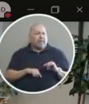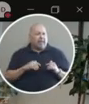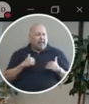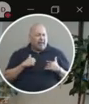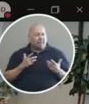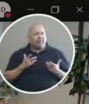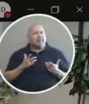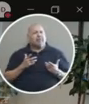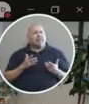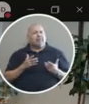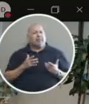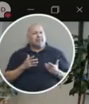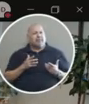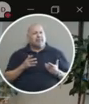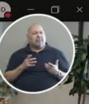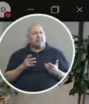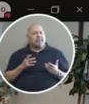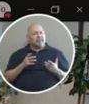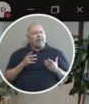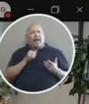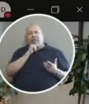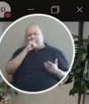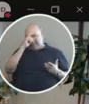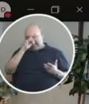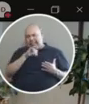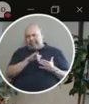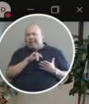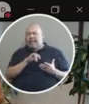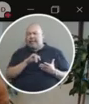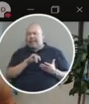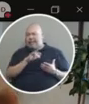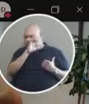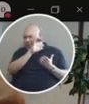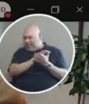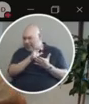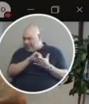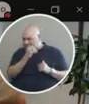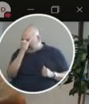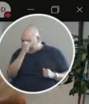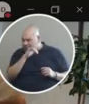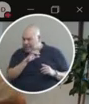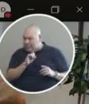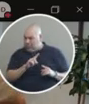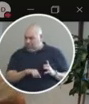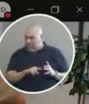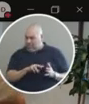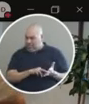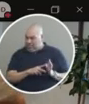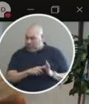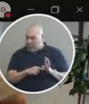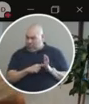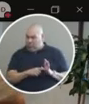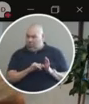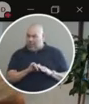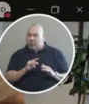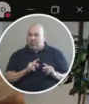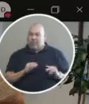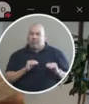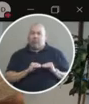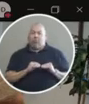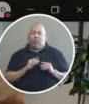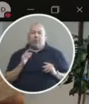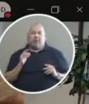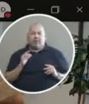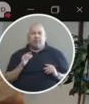have an engagement with the public, I don't necessarily subscribe with. And that, if anything, what this meeting has shown is actually had more